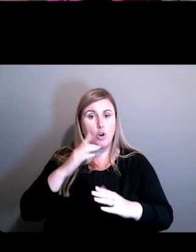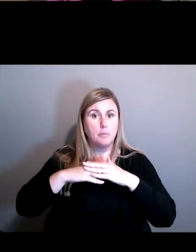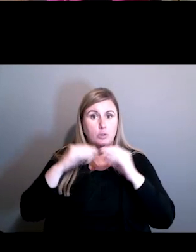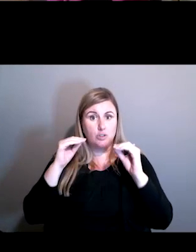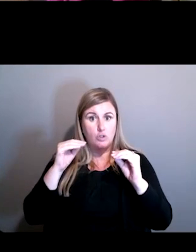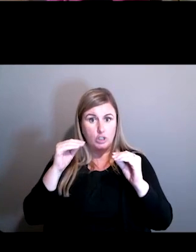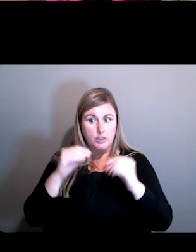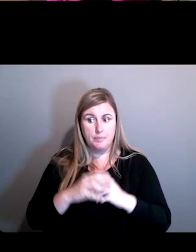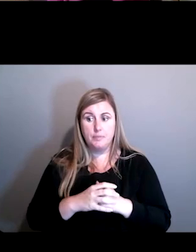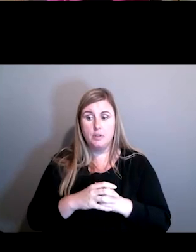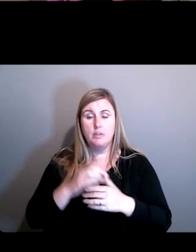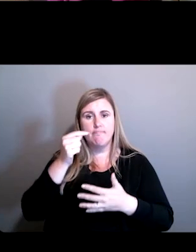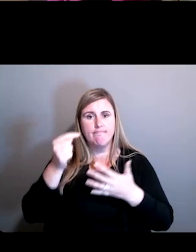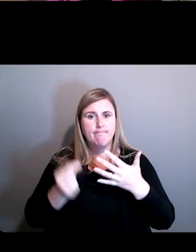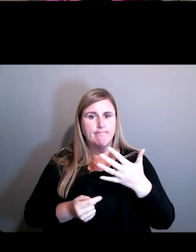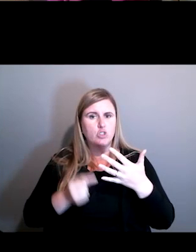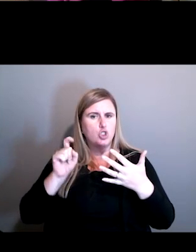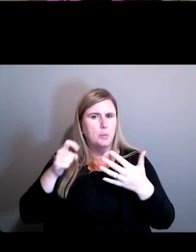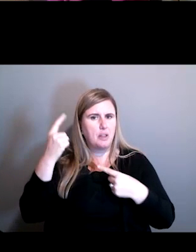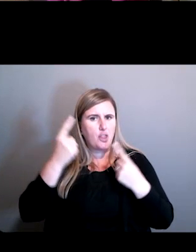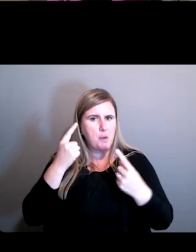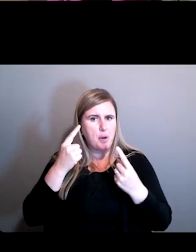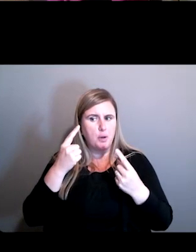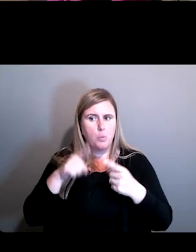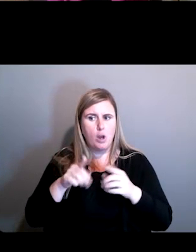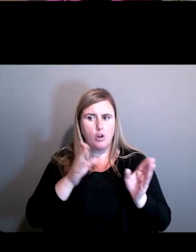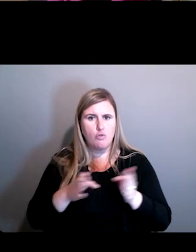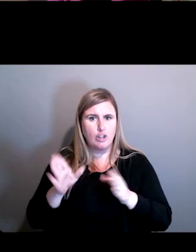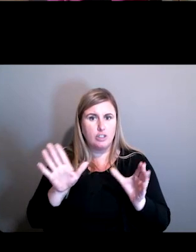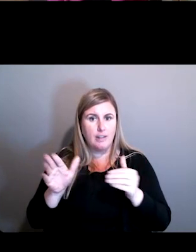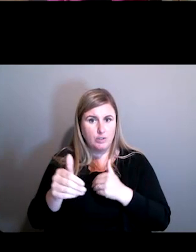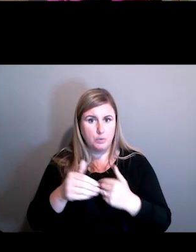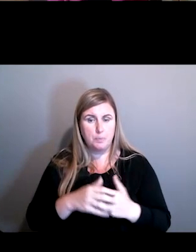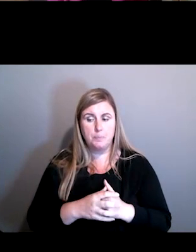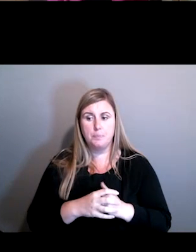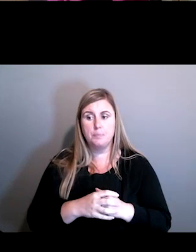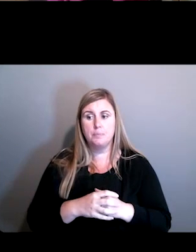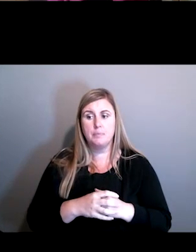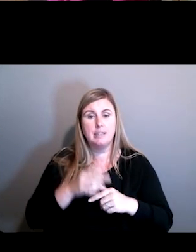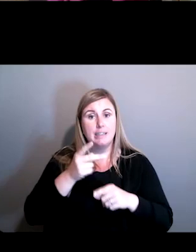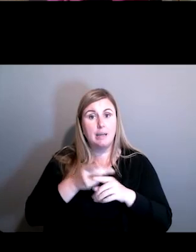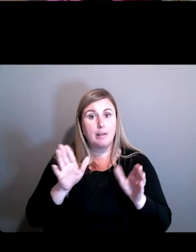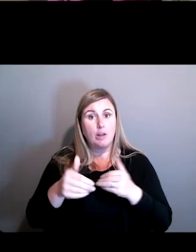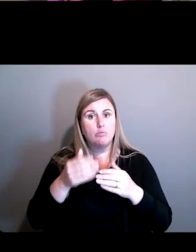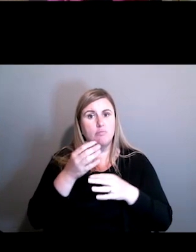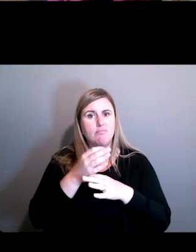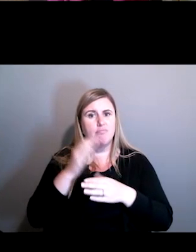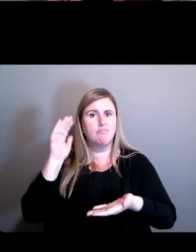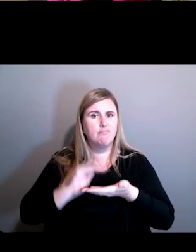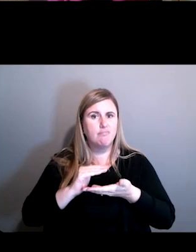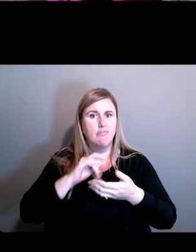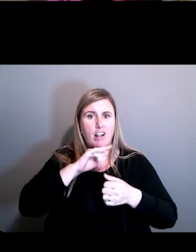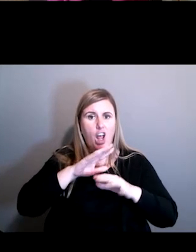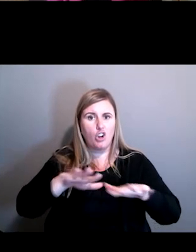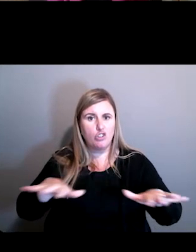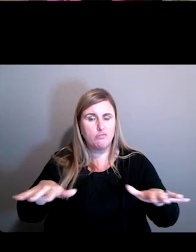instruction. The following considerations should be taken into account when arranging your classroom. Keeping your classroom free of clutter to allow